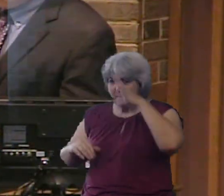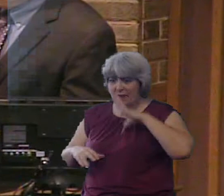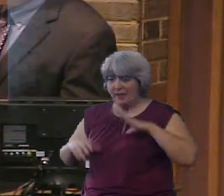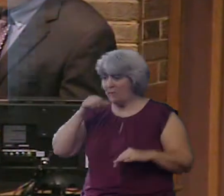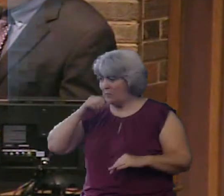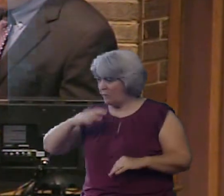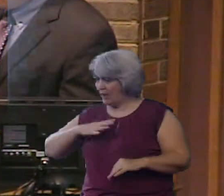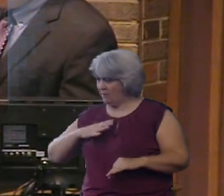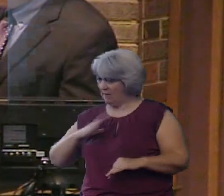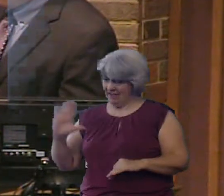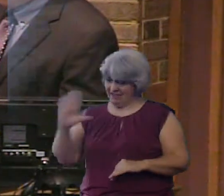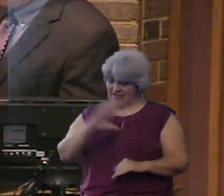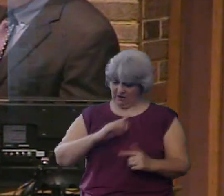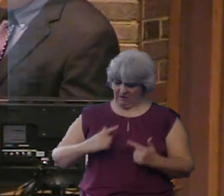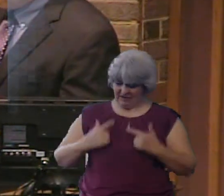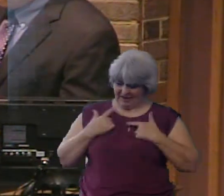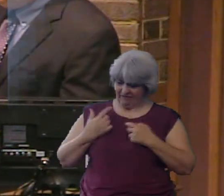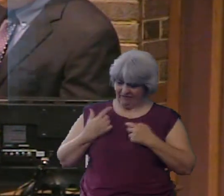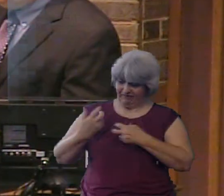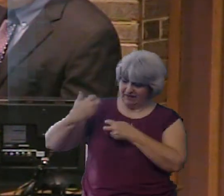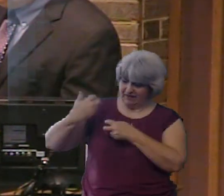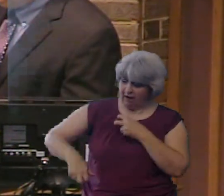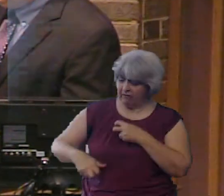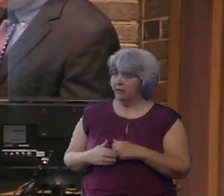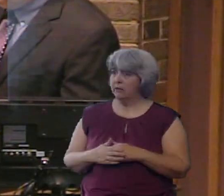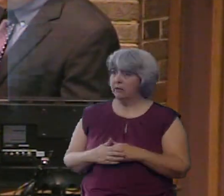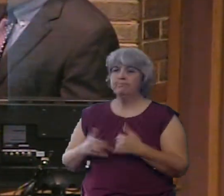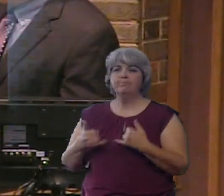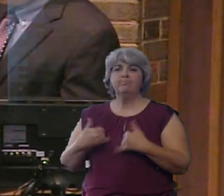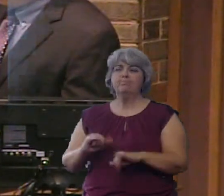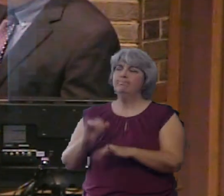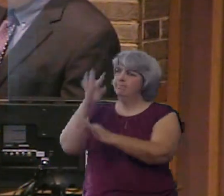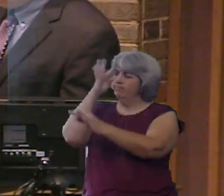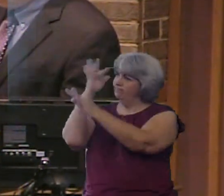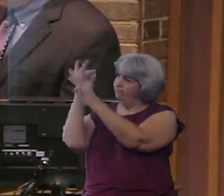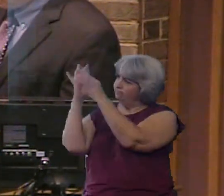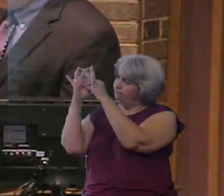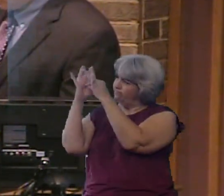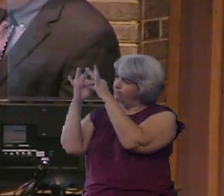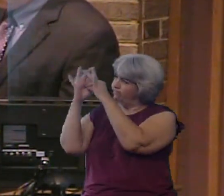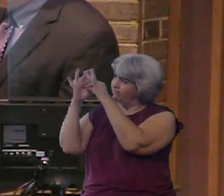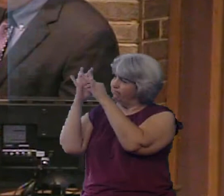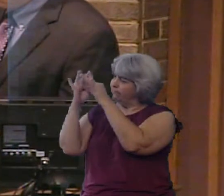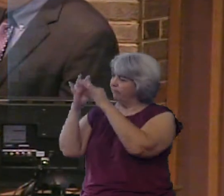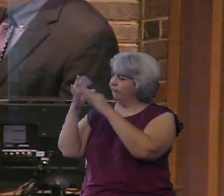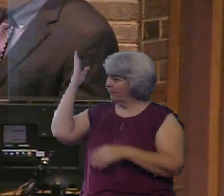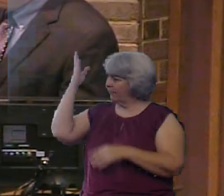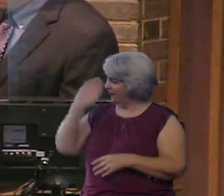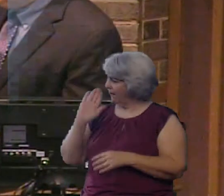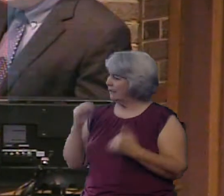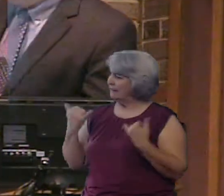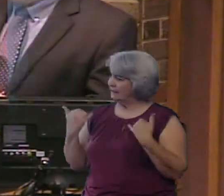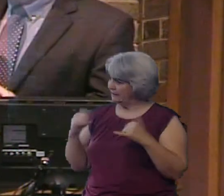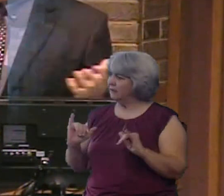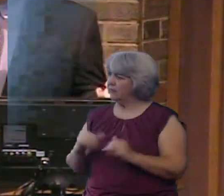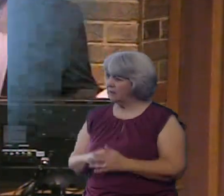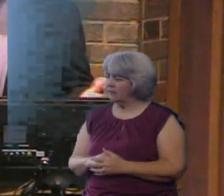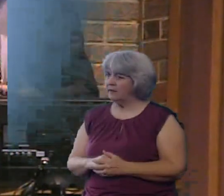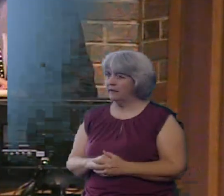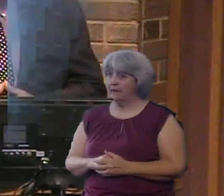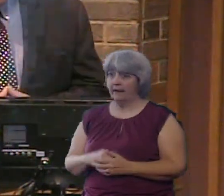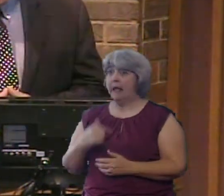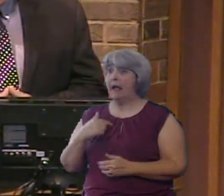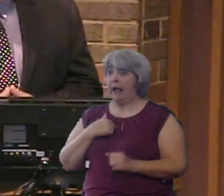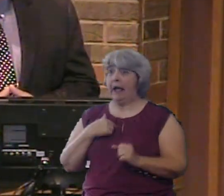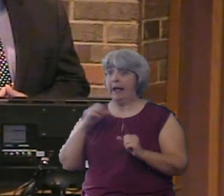difficult times and had a faith, an unshakable faith in God. And we could spend the night